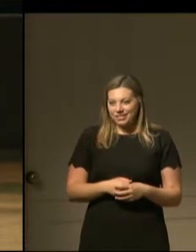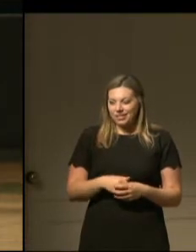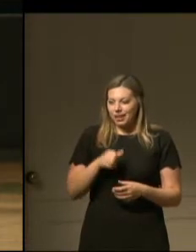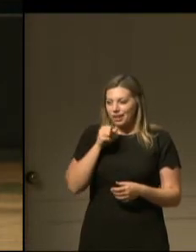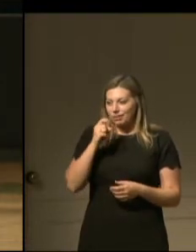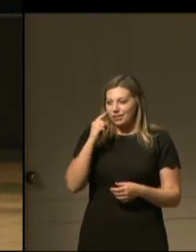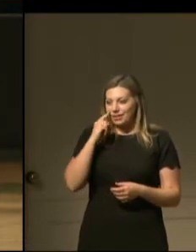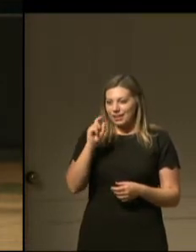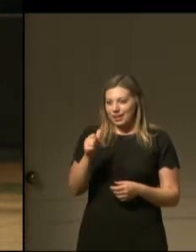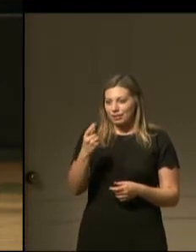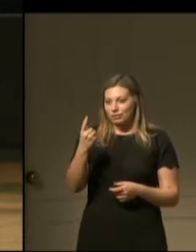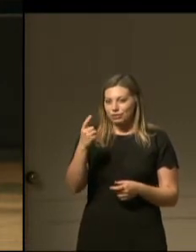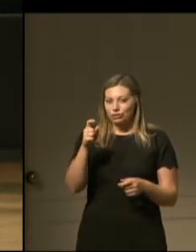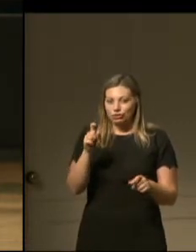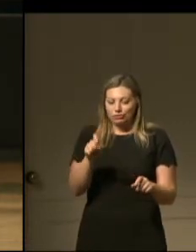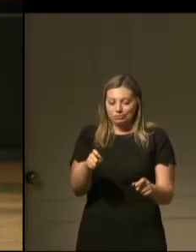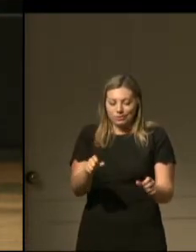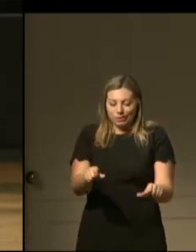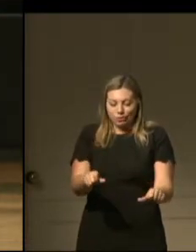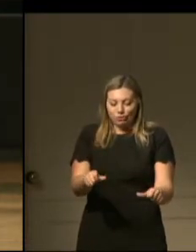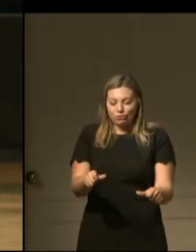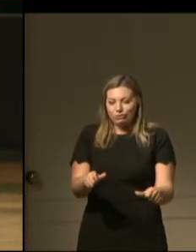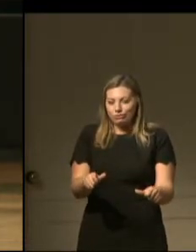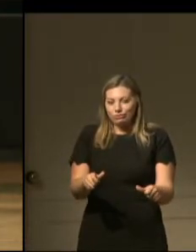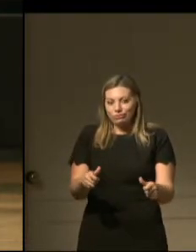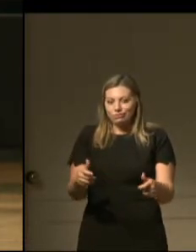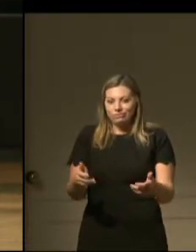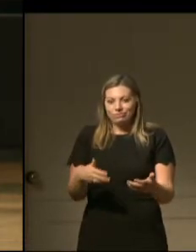think anyone should be able to